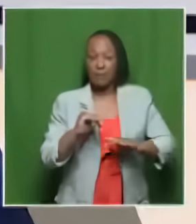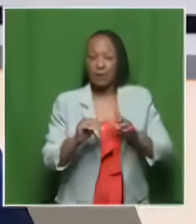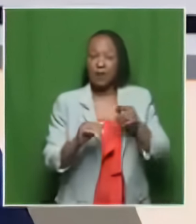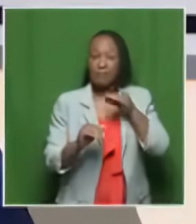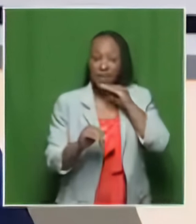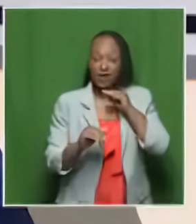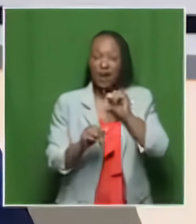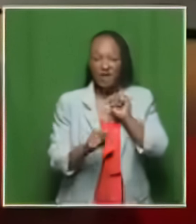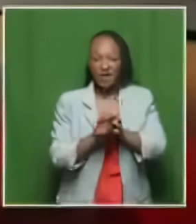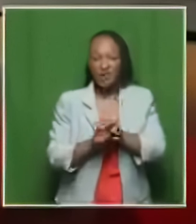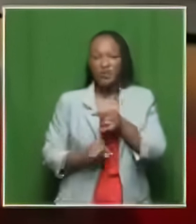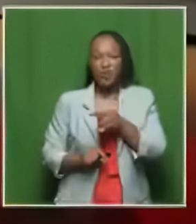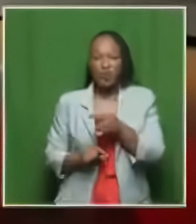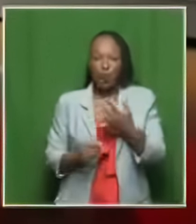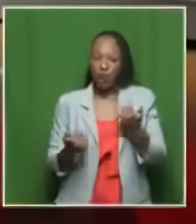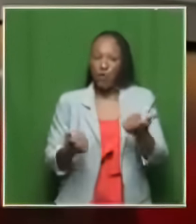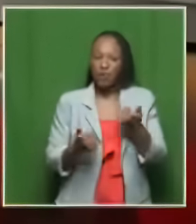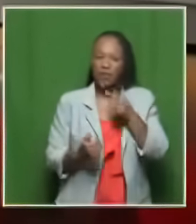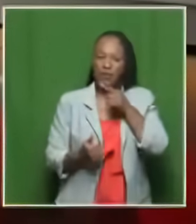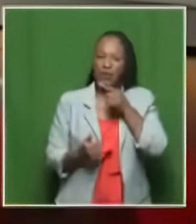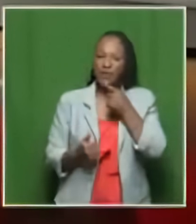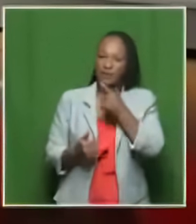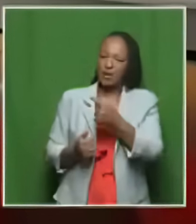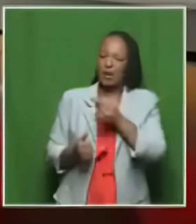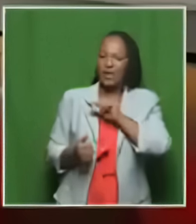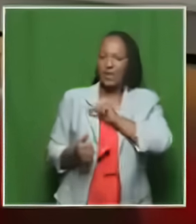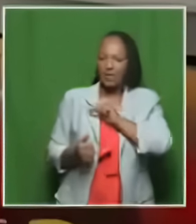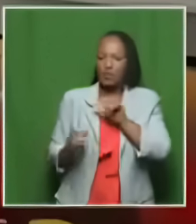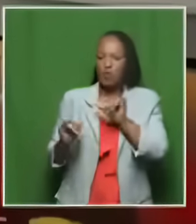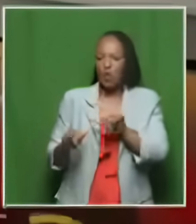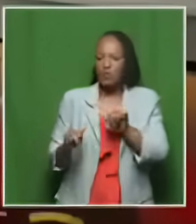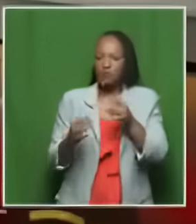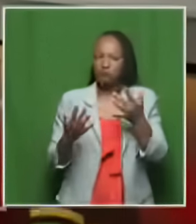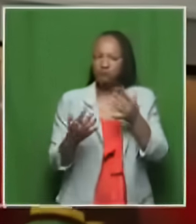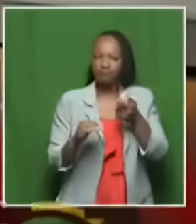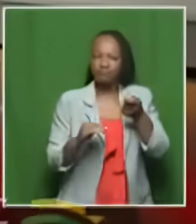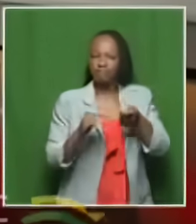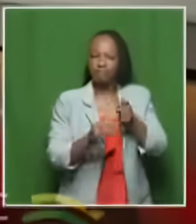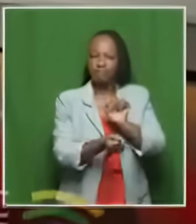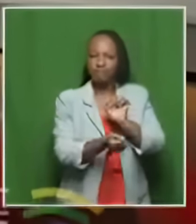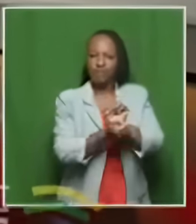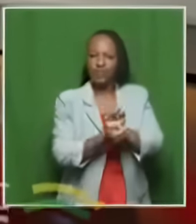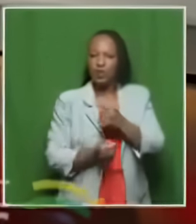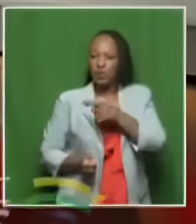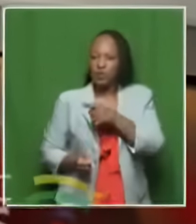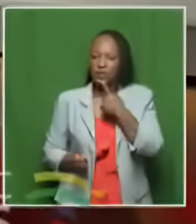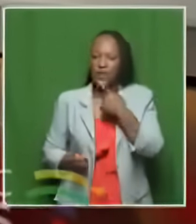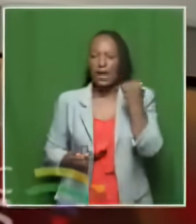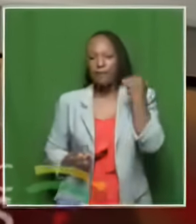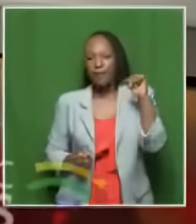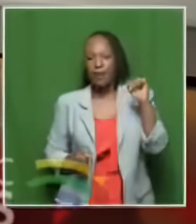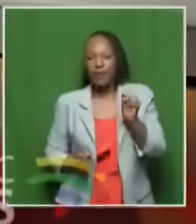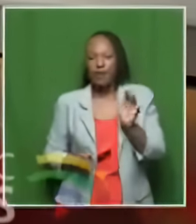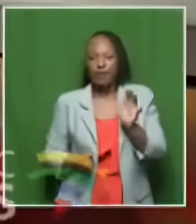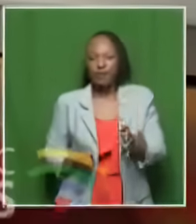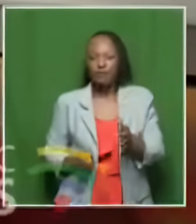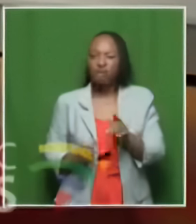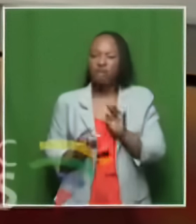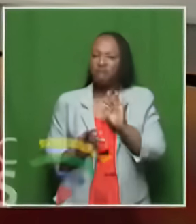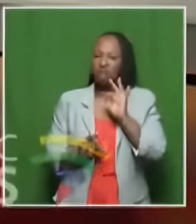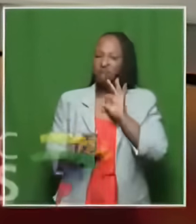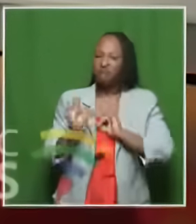been convicted. So now awaiting sentencing, but you've already indicated that you will be appealing. Yes. But let's talk